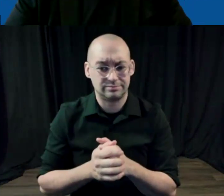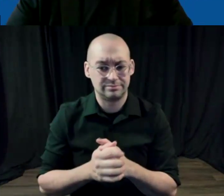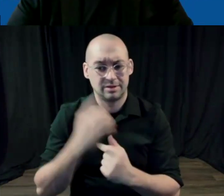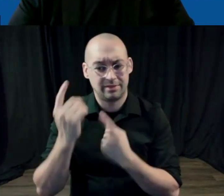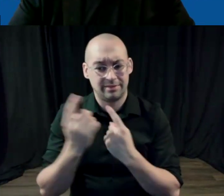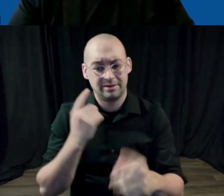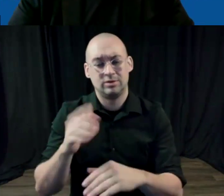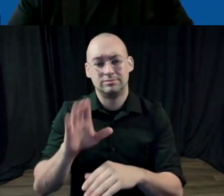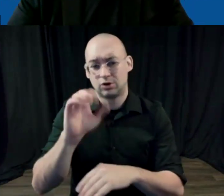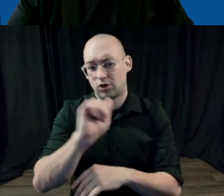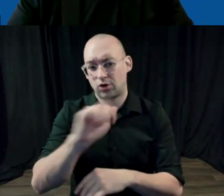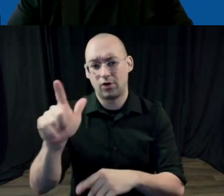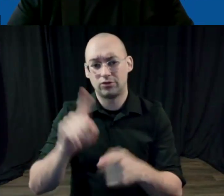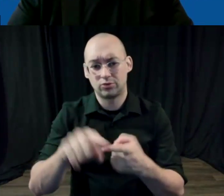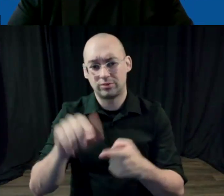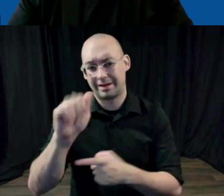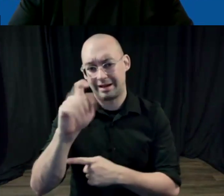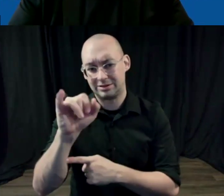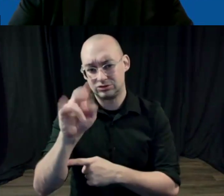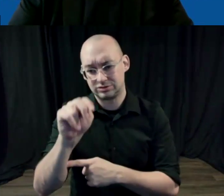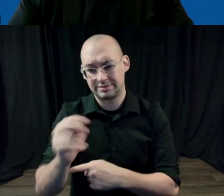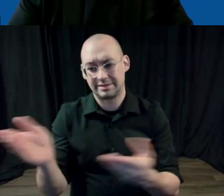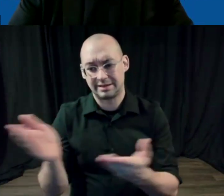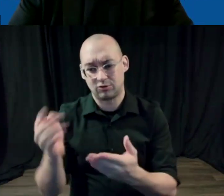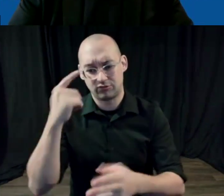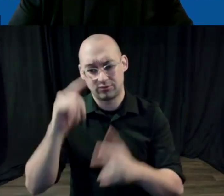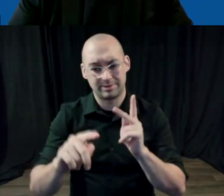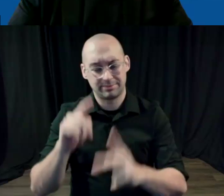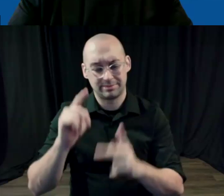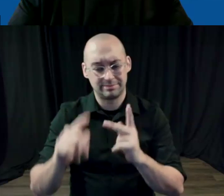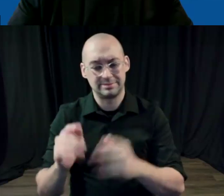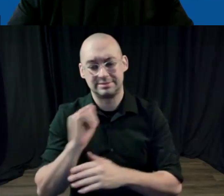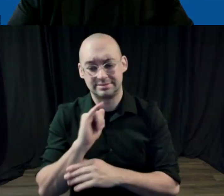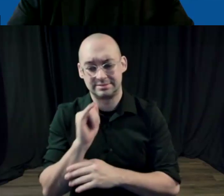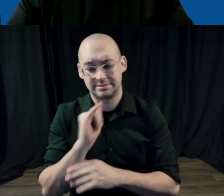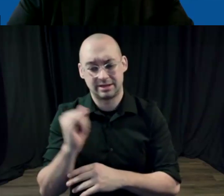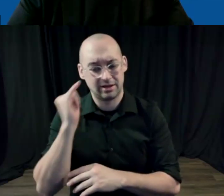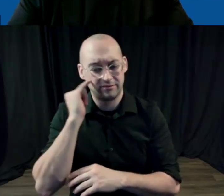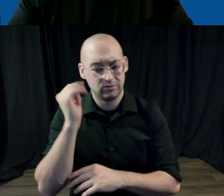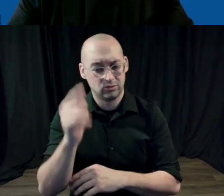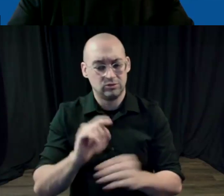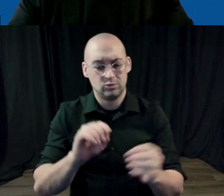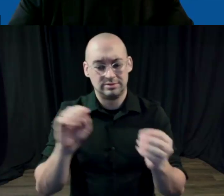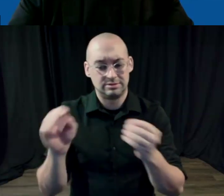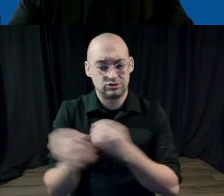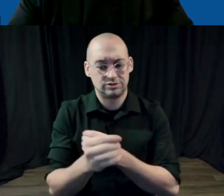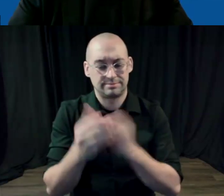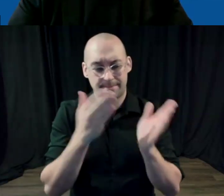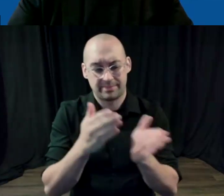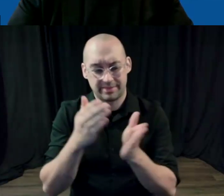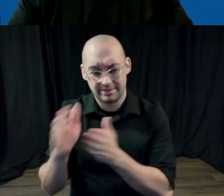call to action that we would have here for folks is really, if your organization is planning on